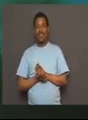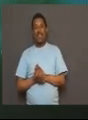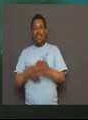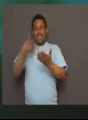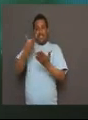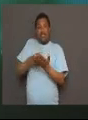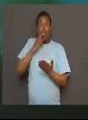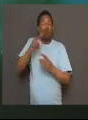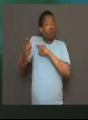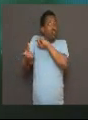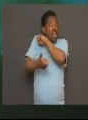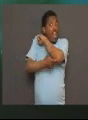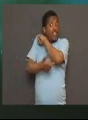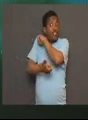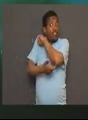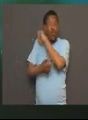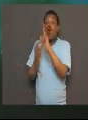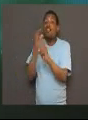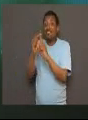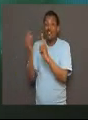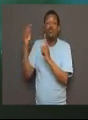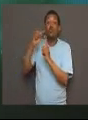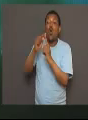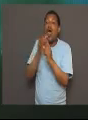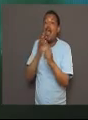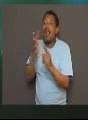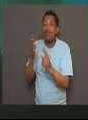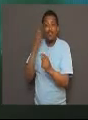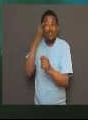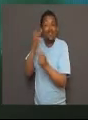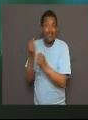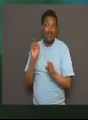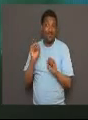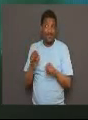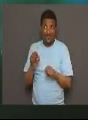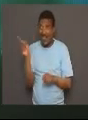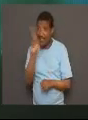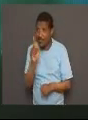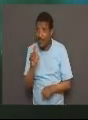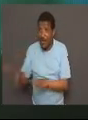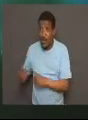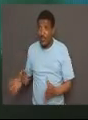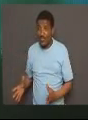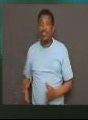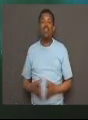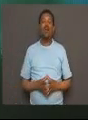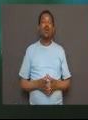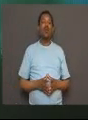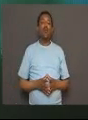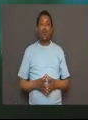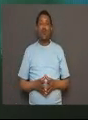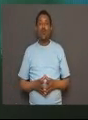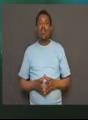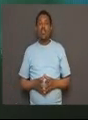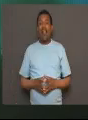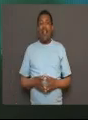These are challenging words to pronounce and memorize. Are they not, students? Let